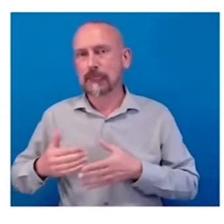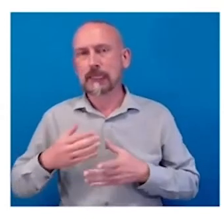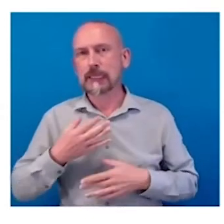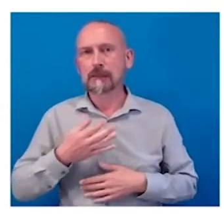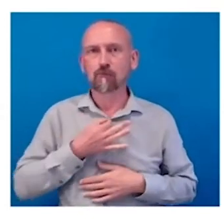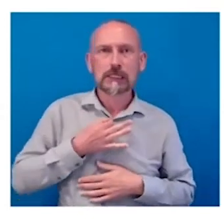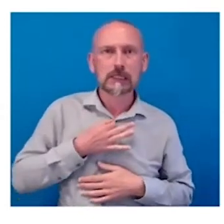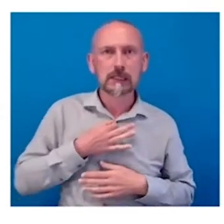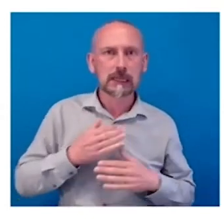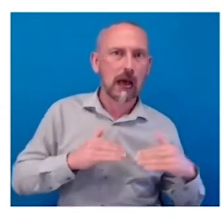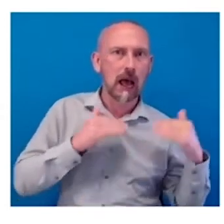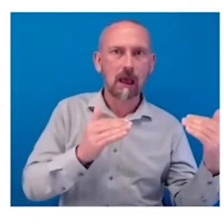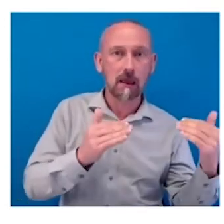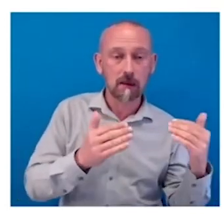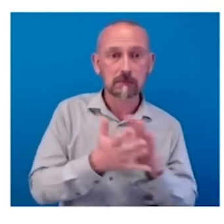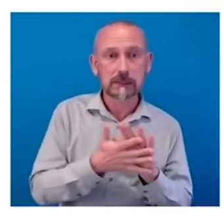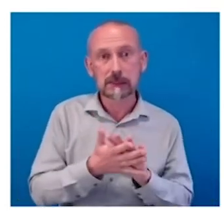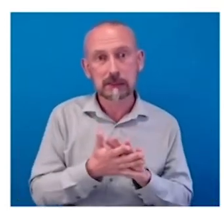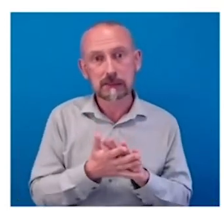for disabled people that we sort of get this right.